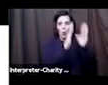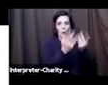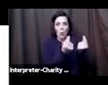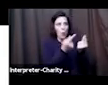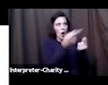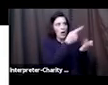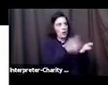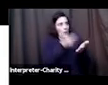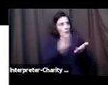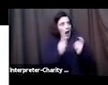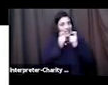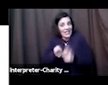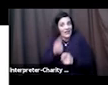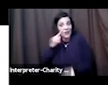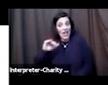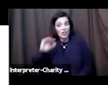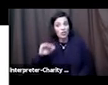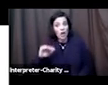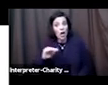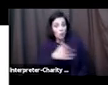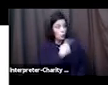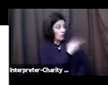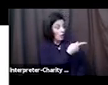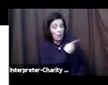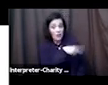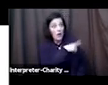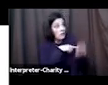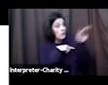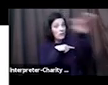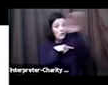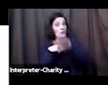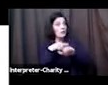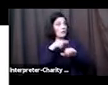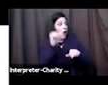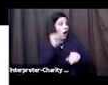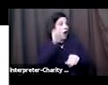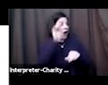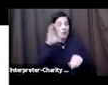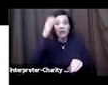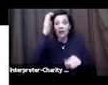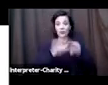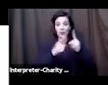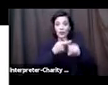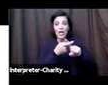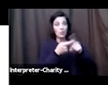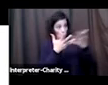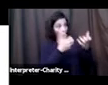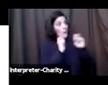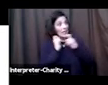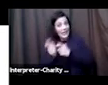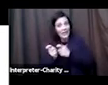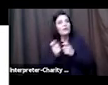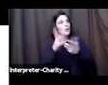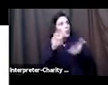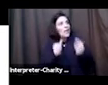And you say, look, if everybody pools their money, we can get this for them that will really have a lasting